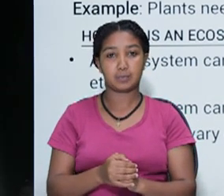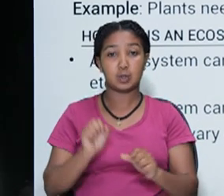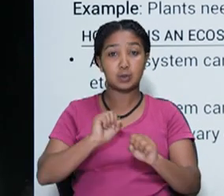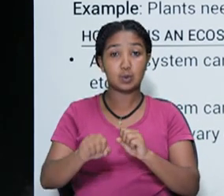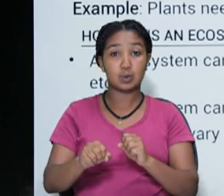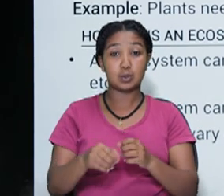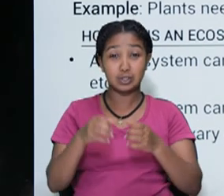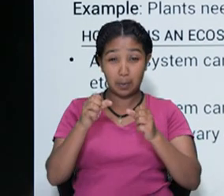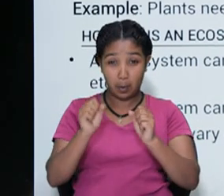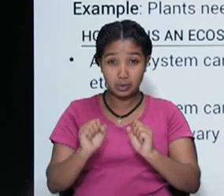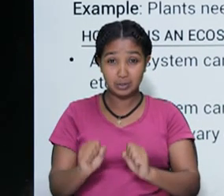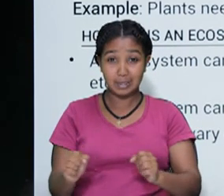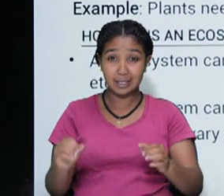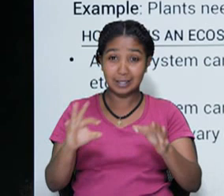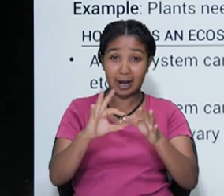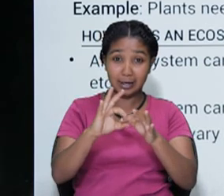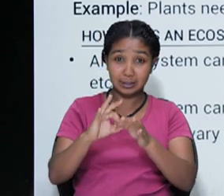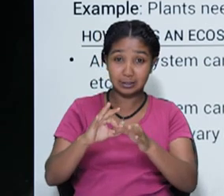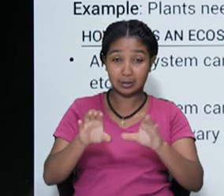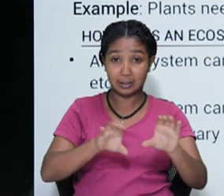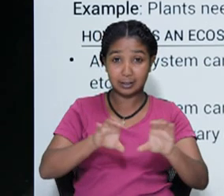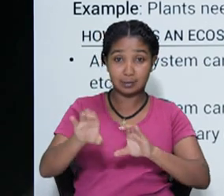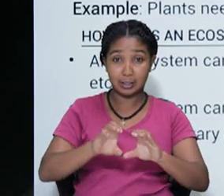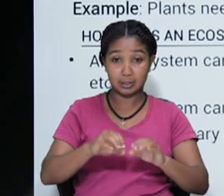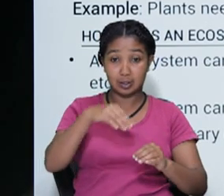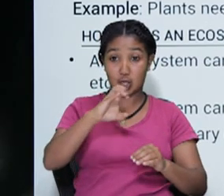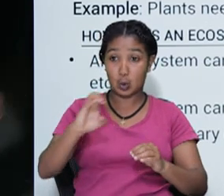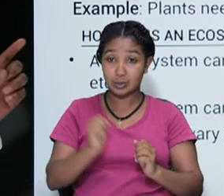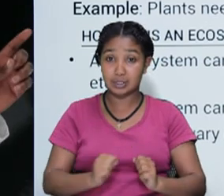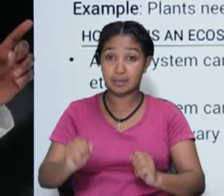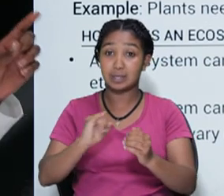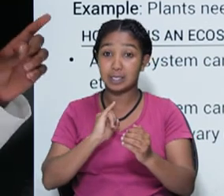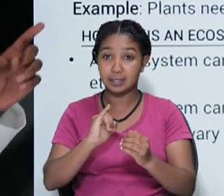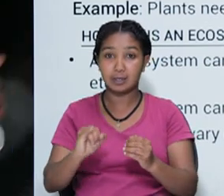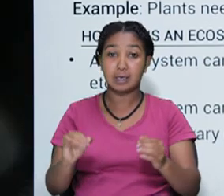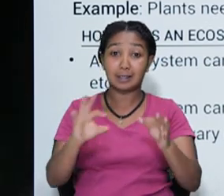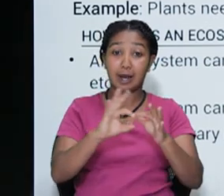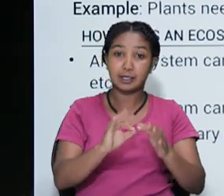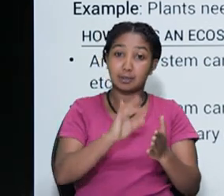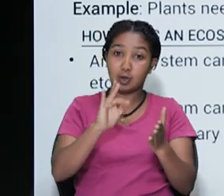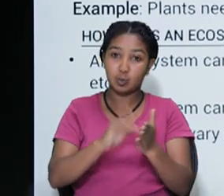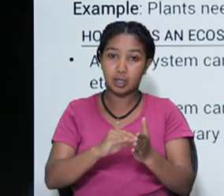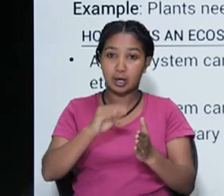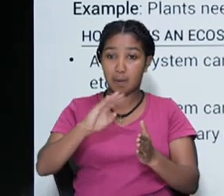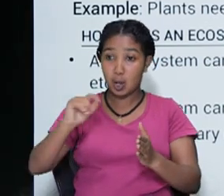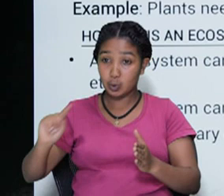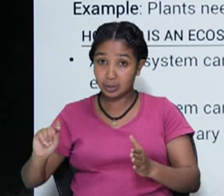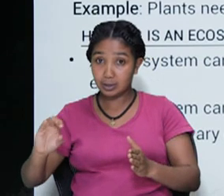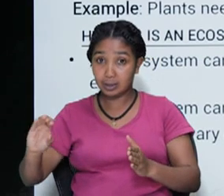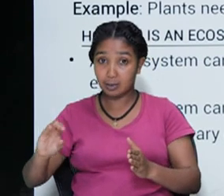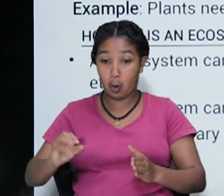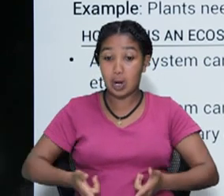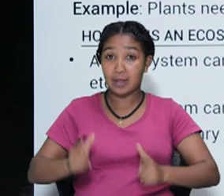So the possible interaction taking place within an ecosystem is interaction between biotic factors, that means living